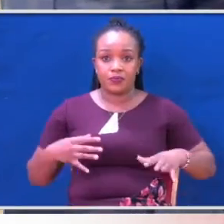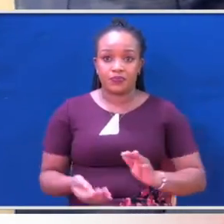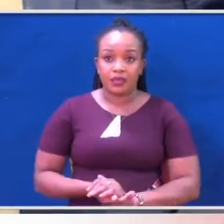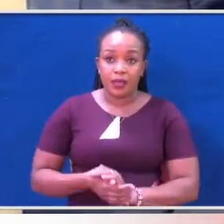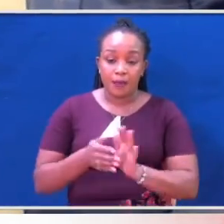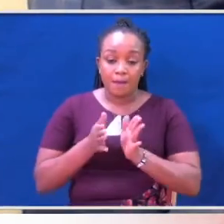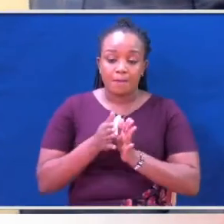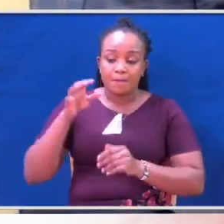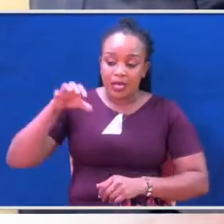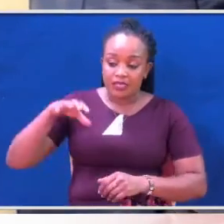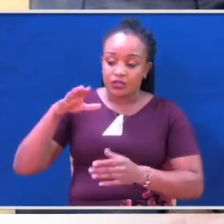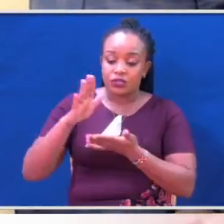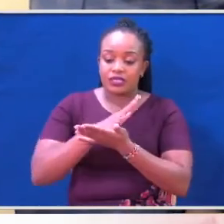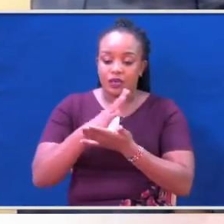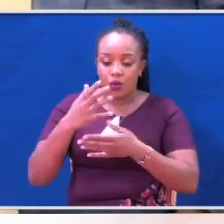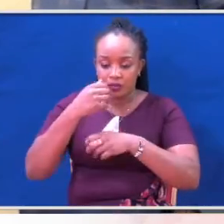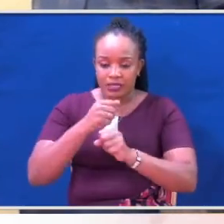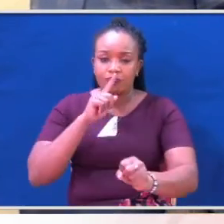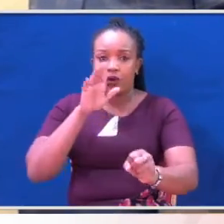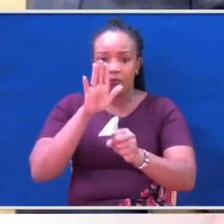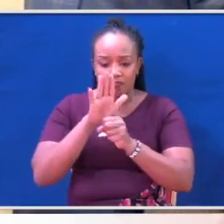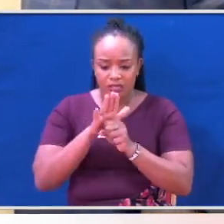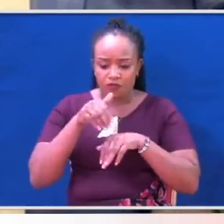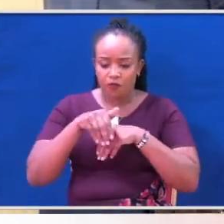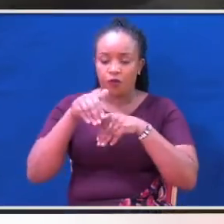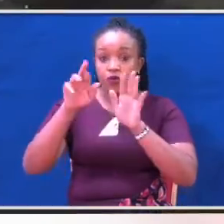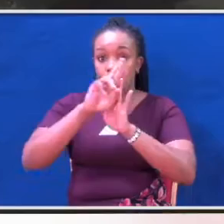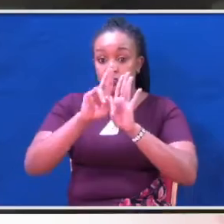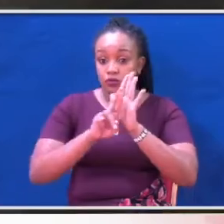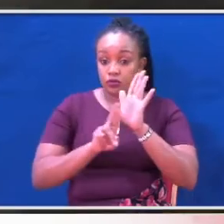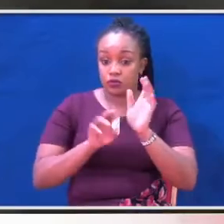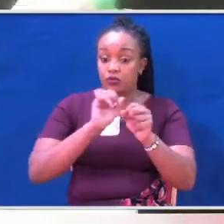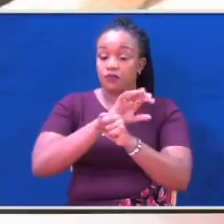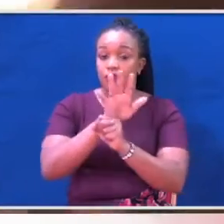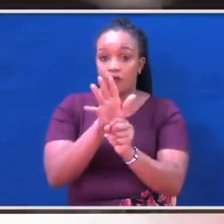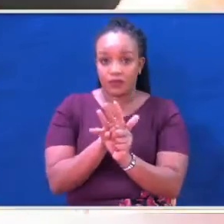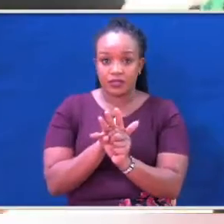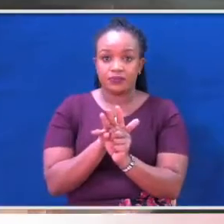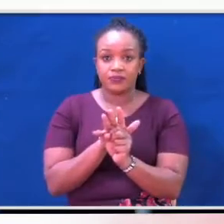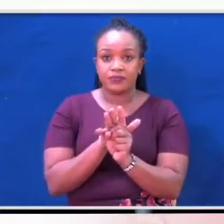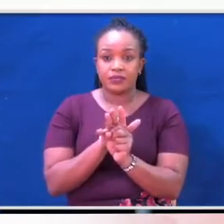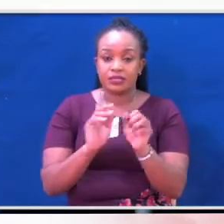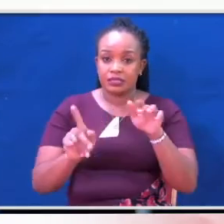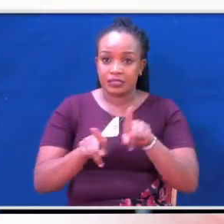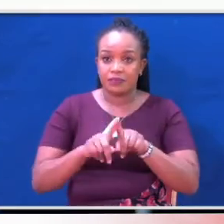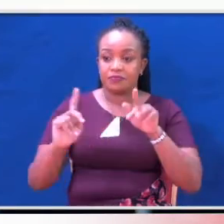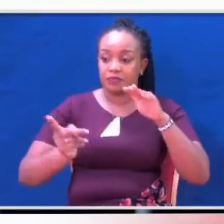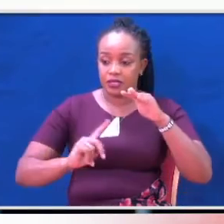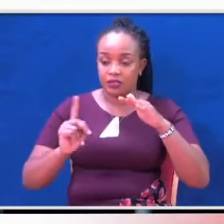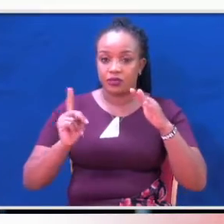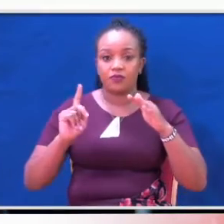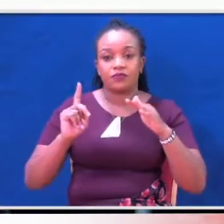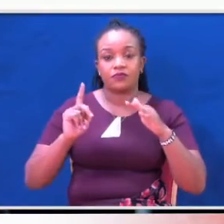have agreed to observe the Ministry of Health guidelines in combating the dreaded coronavirus. Because the government has given